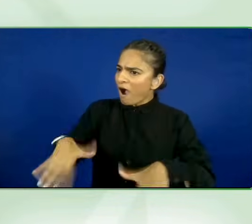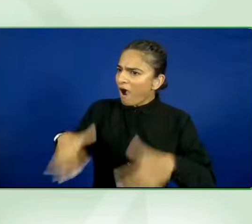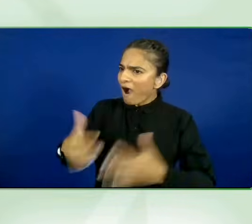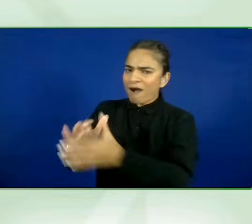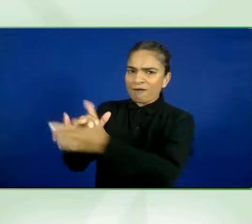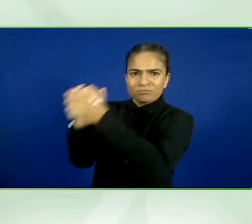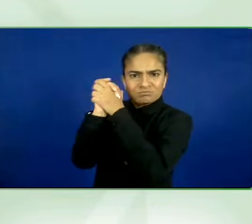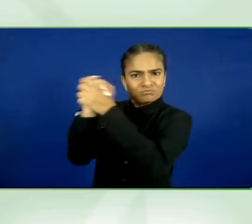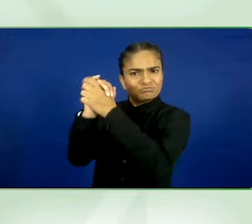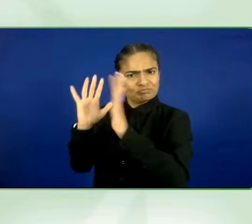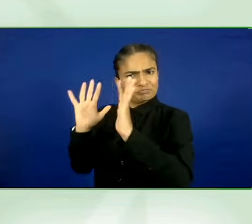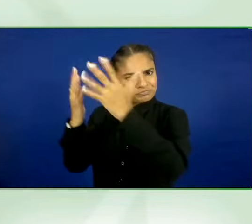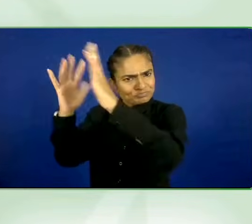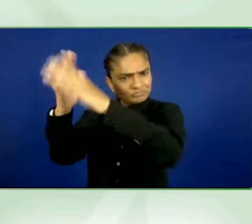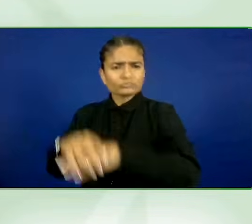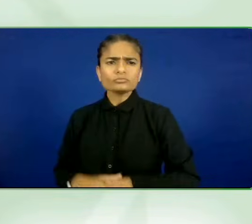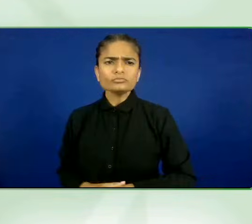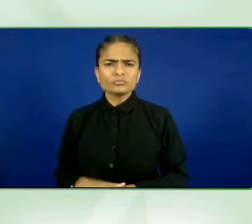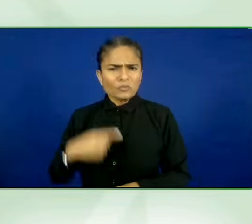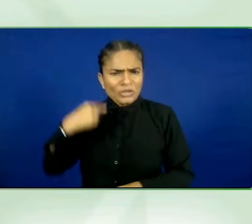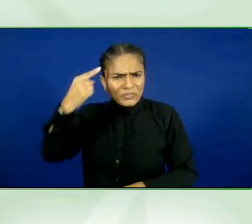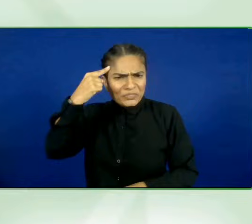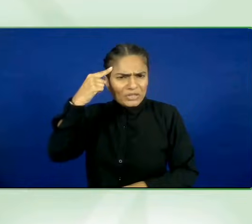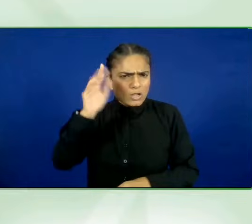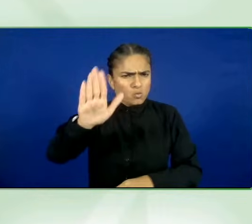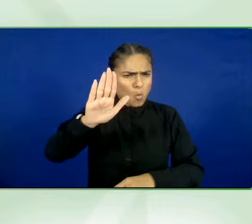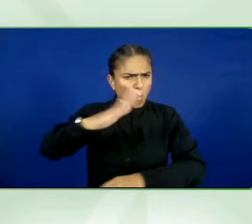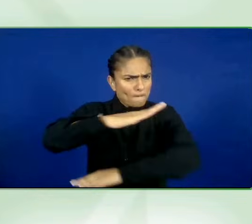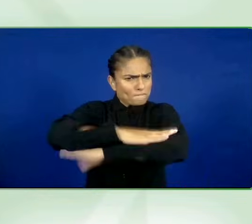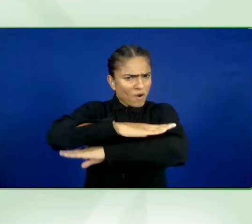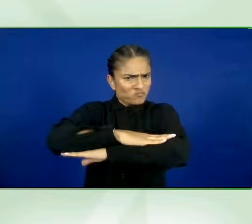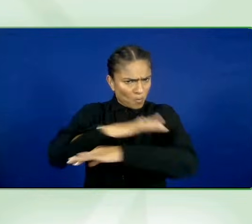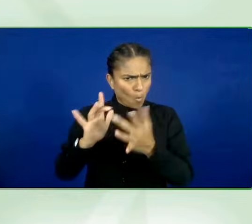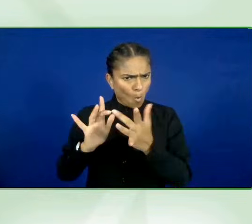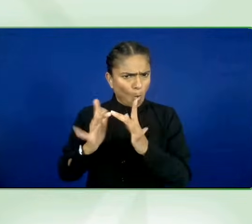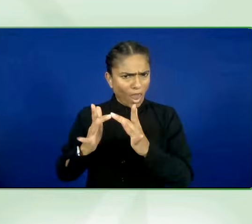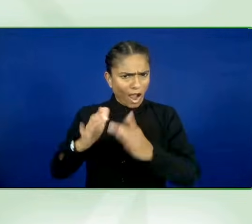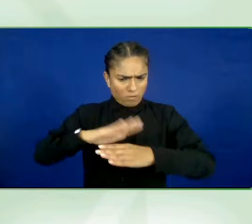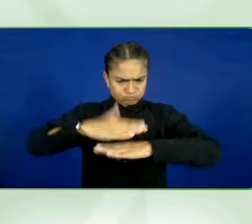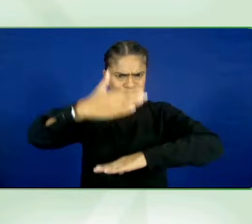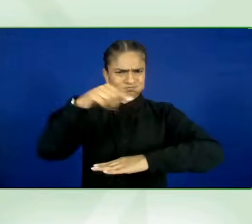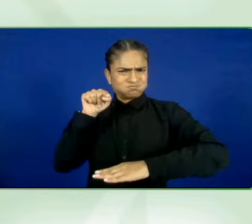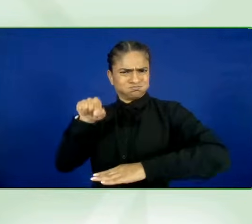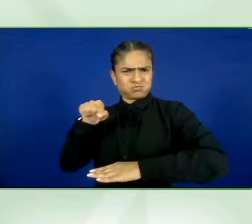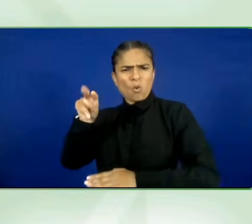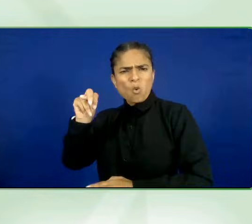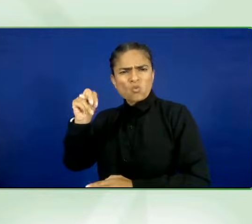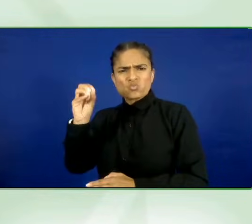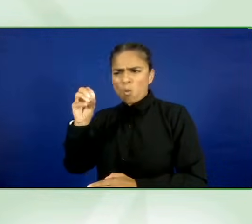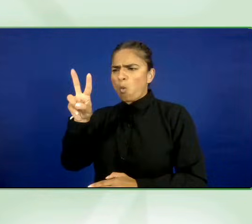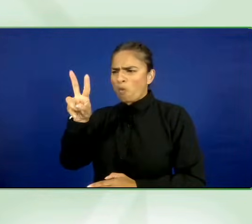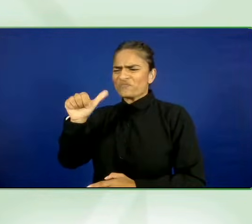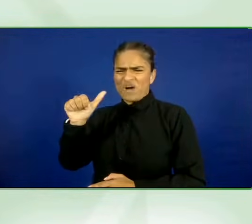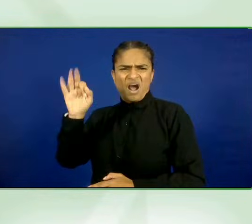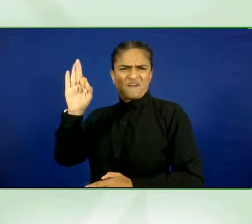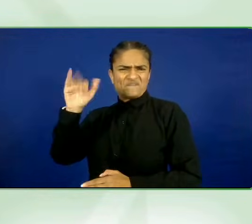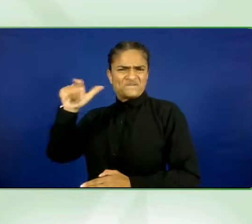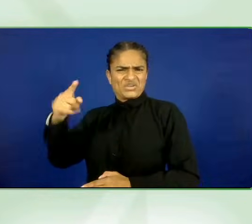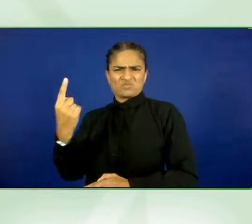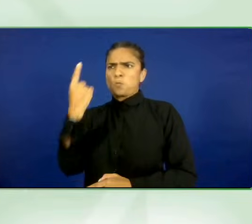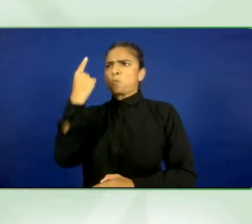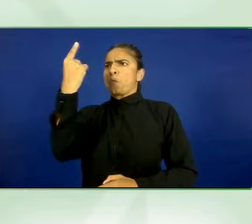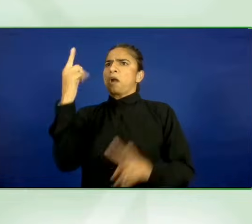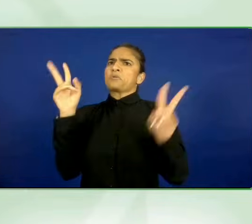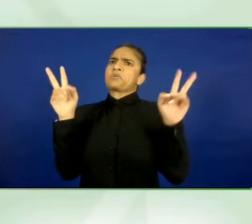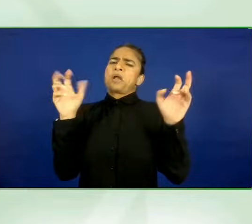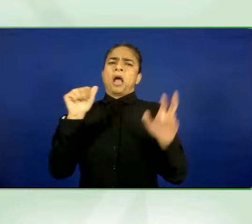online, that Nobaflix is more than just an app, an accessibility app. It created really a community.